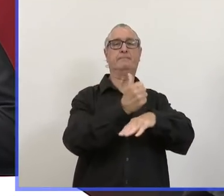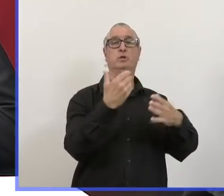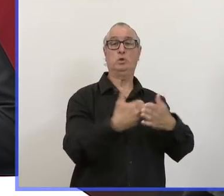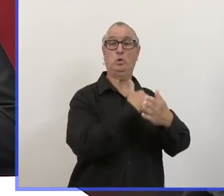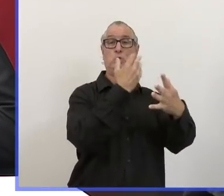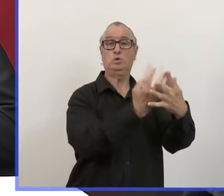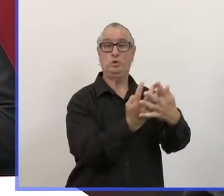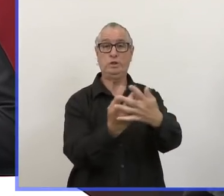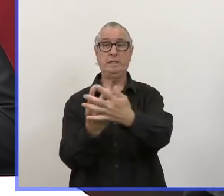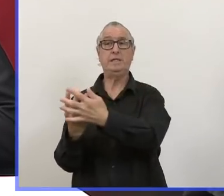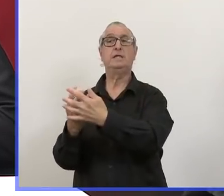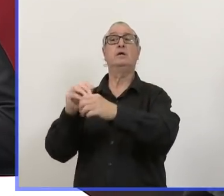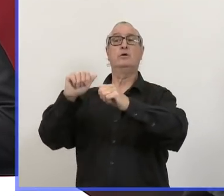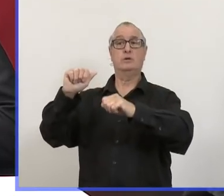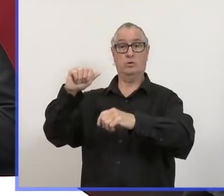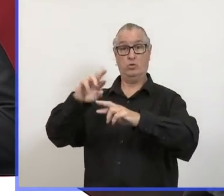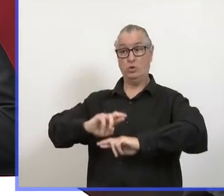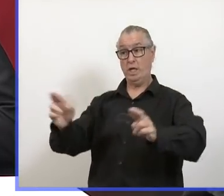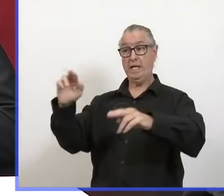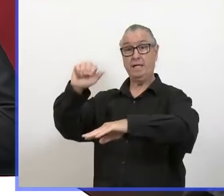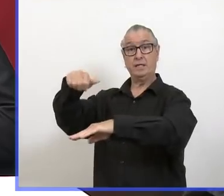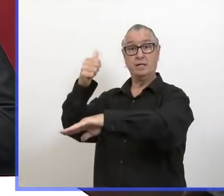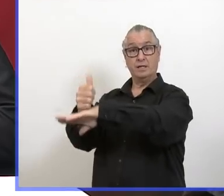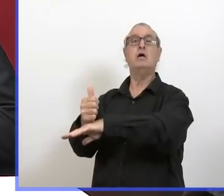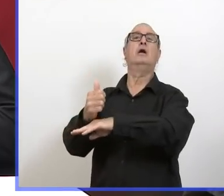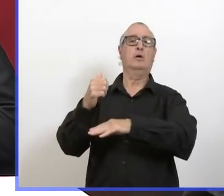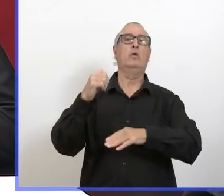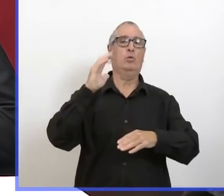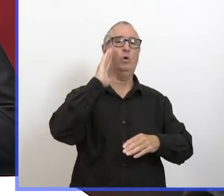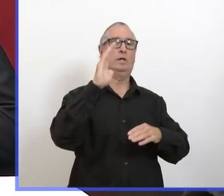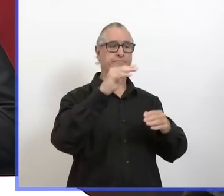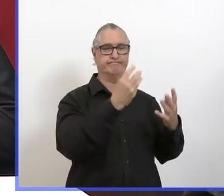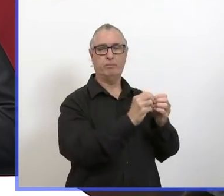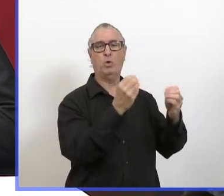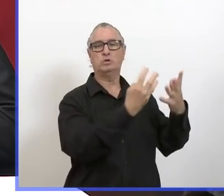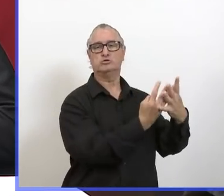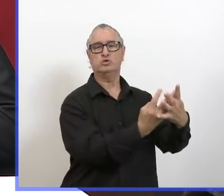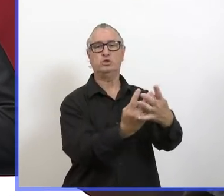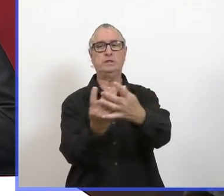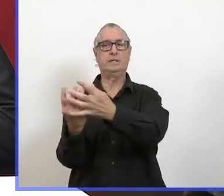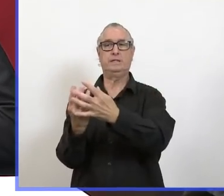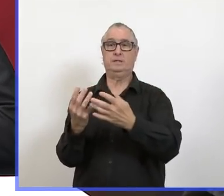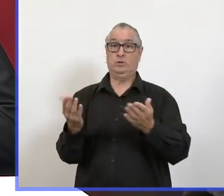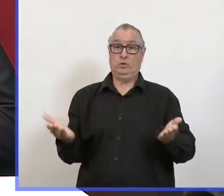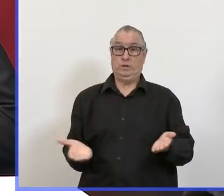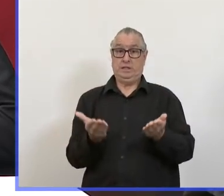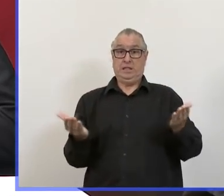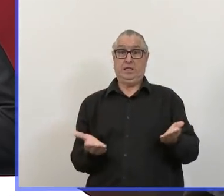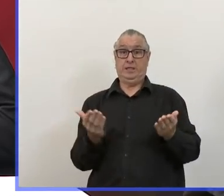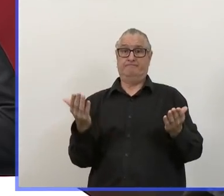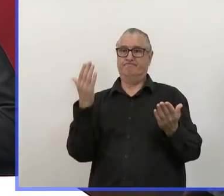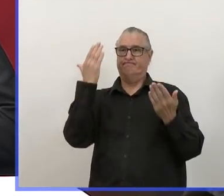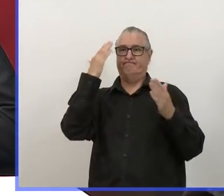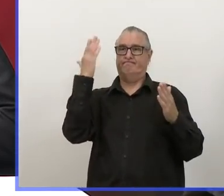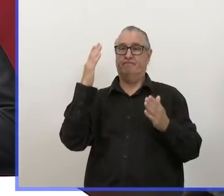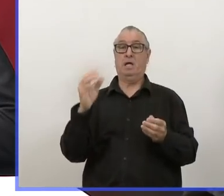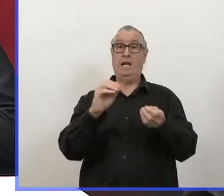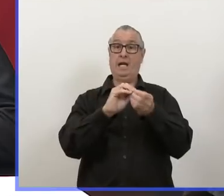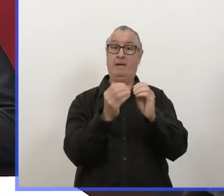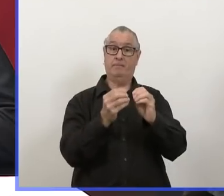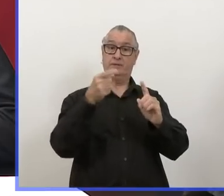that infection is in Manitoba, how much of that variant is in Manitoba. But at this point, we just have some numbers related to sequencing, and I don't have those specific